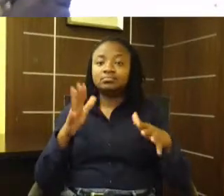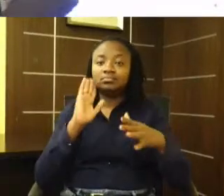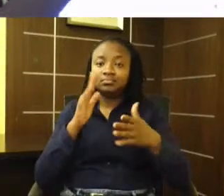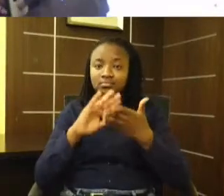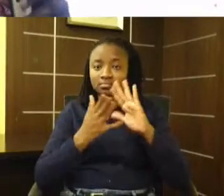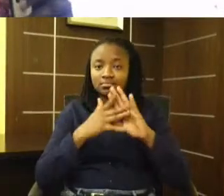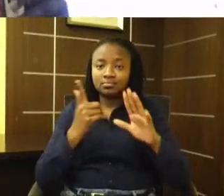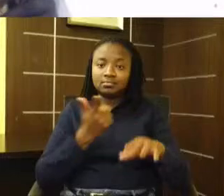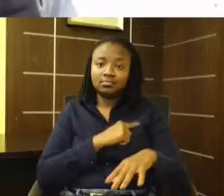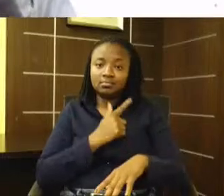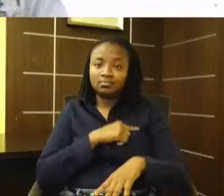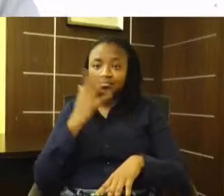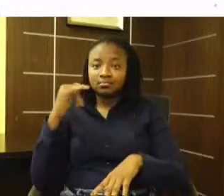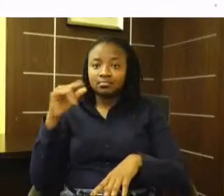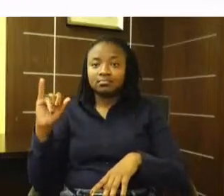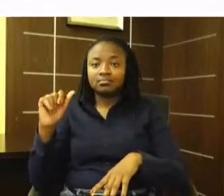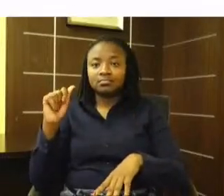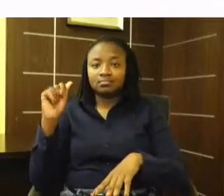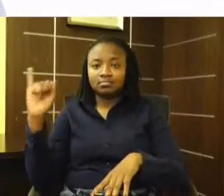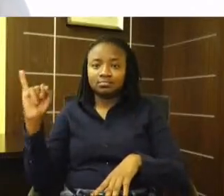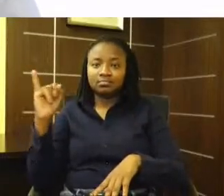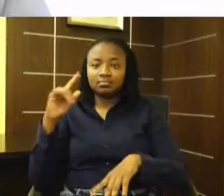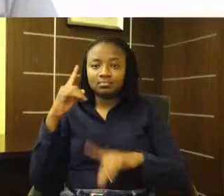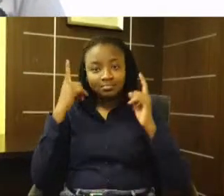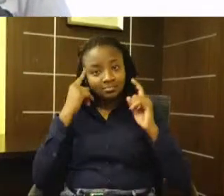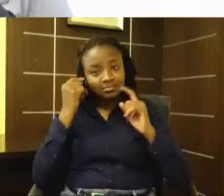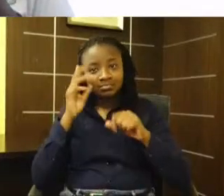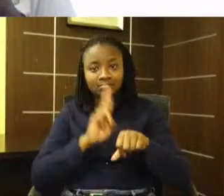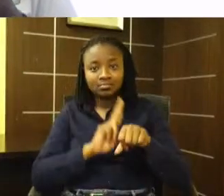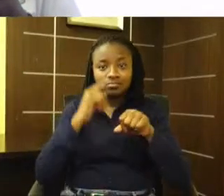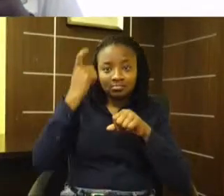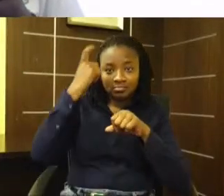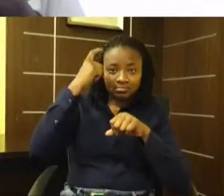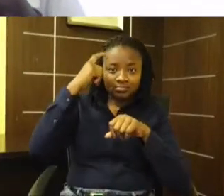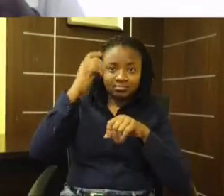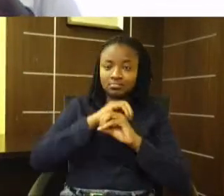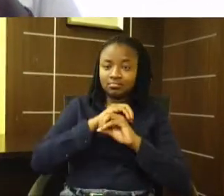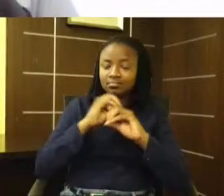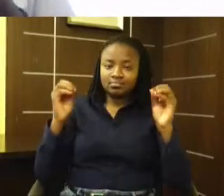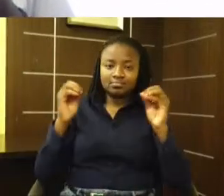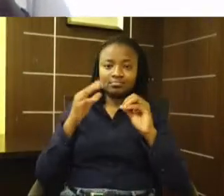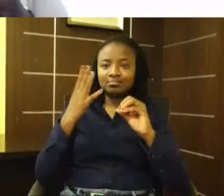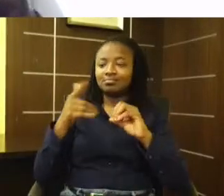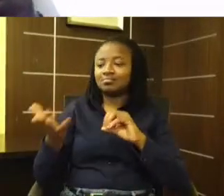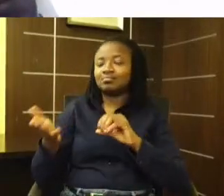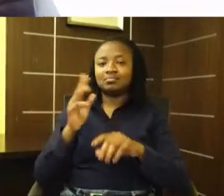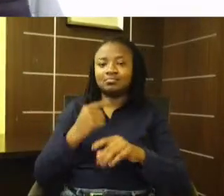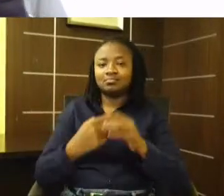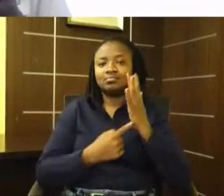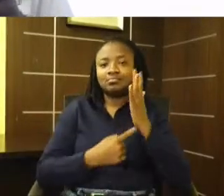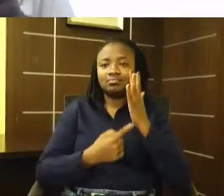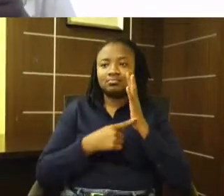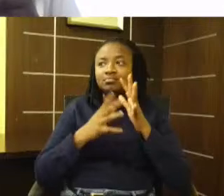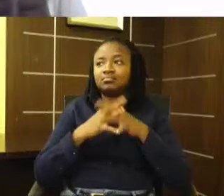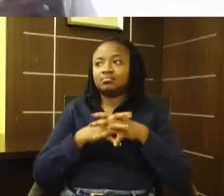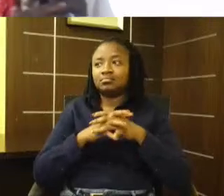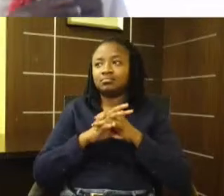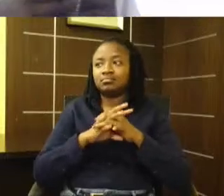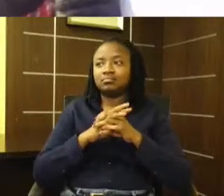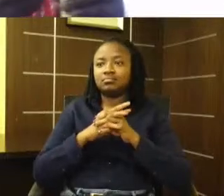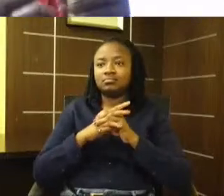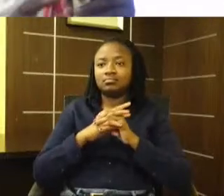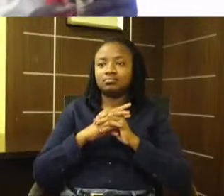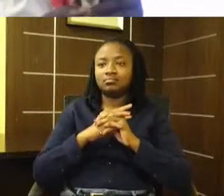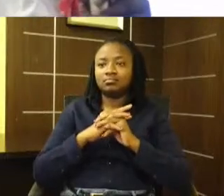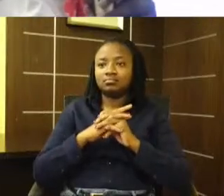of digital world. Yes, in the name of digital world. So again, we need to take it all with a pinch of salt at least.